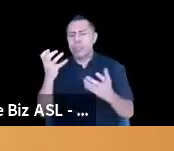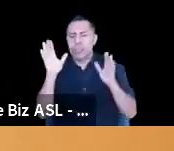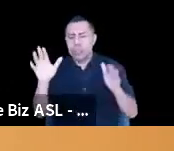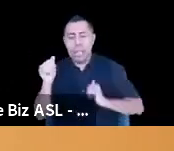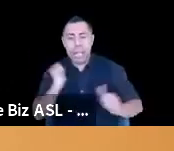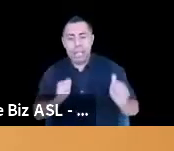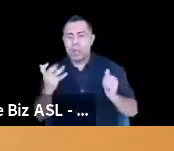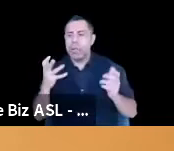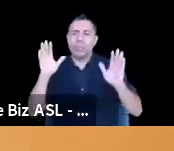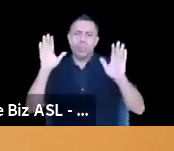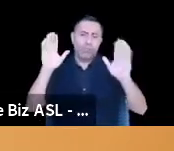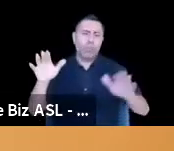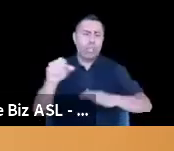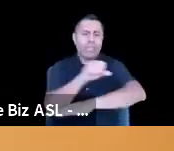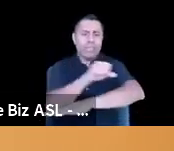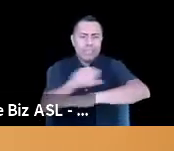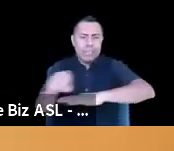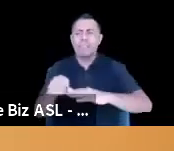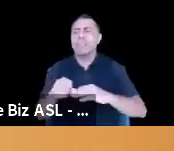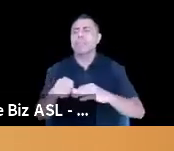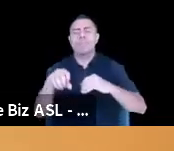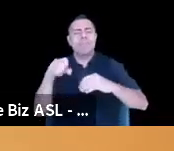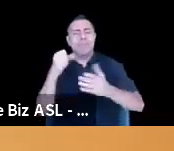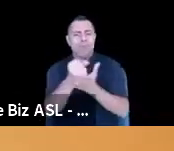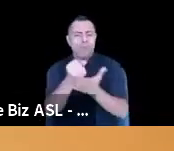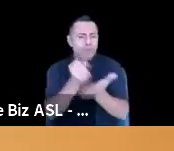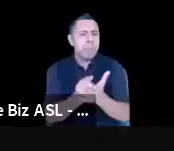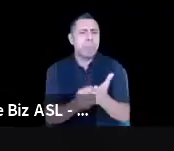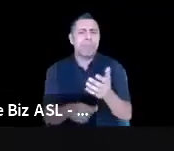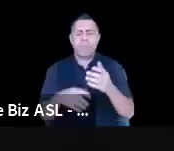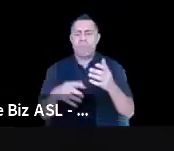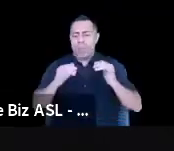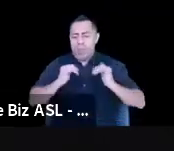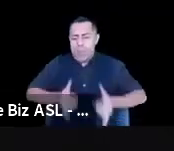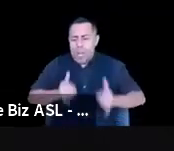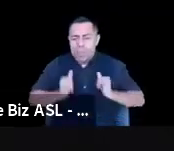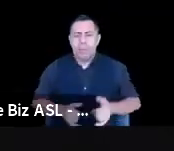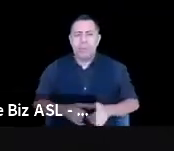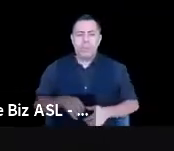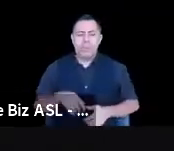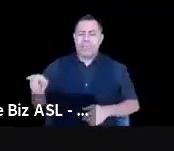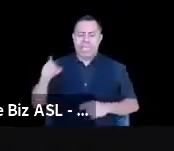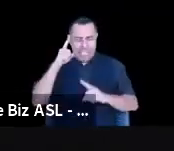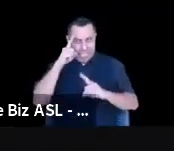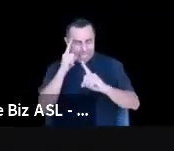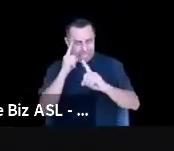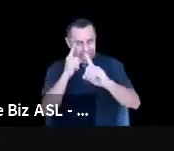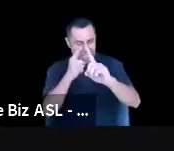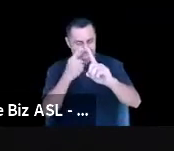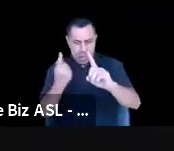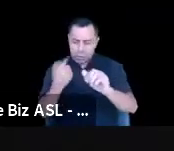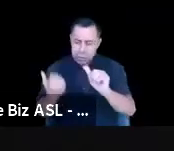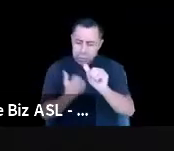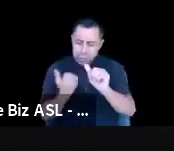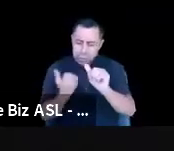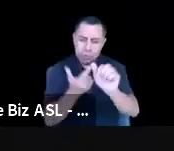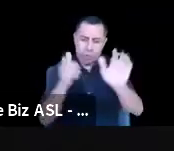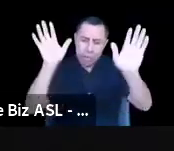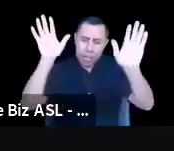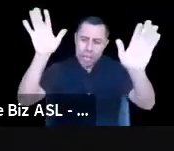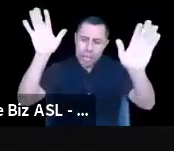scripts. He wanted to relentlessly pursue excellence. Black theater, as any theater,